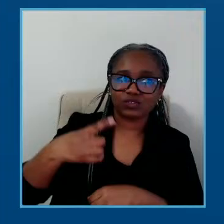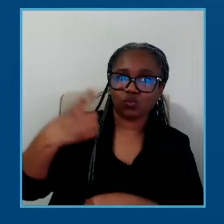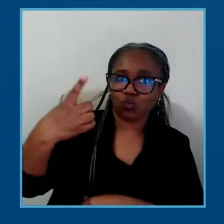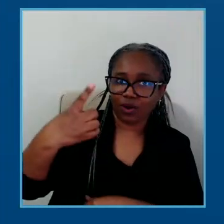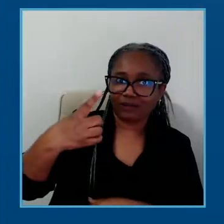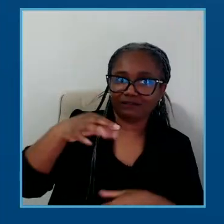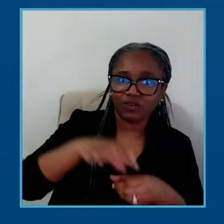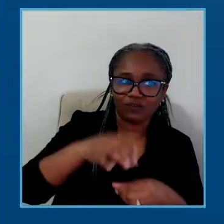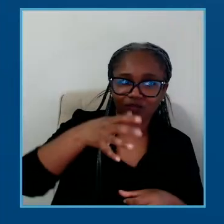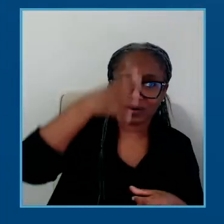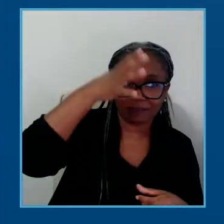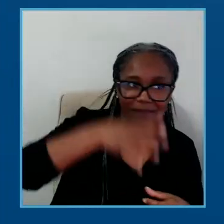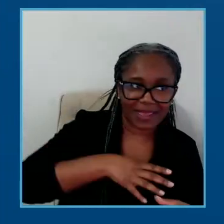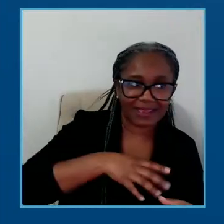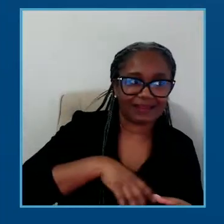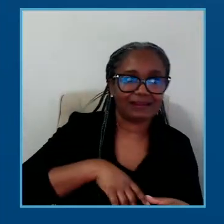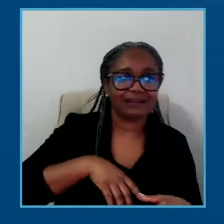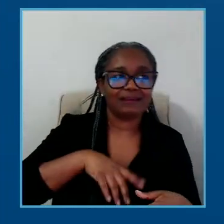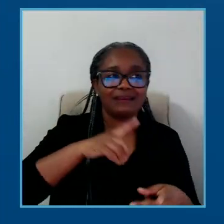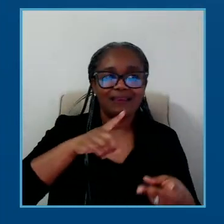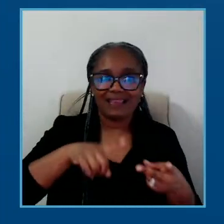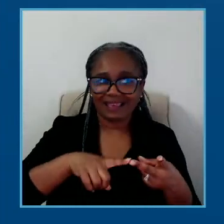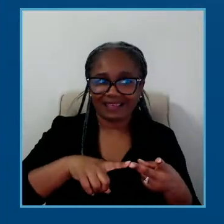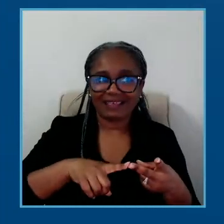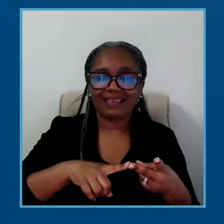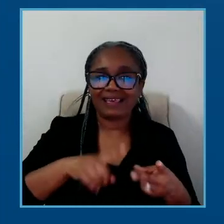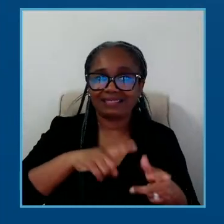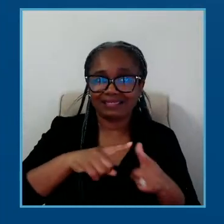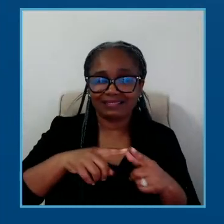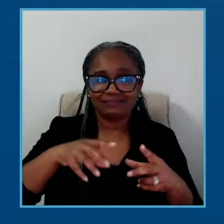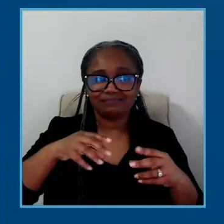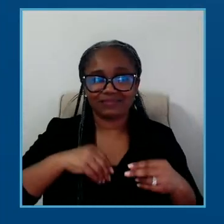express their preference for a woman candidate by